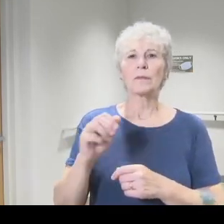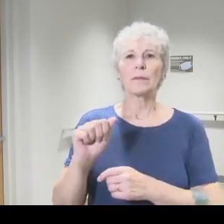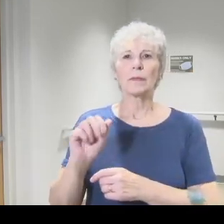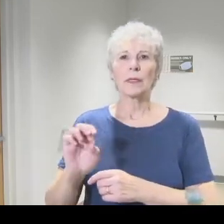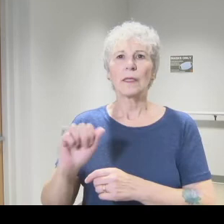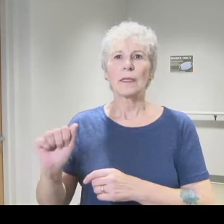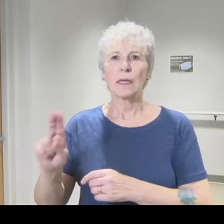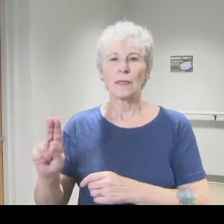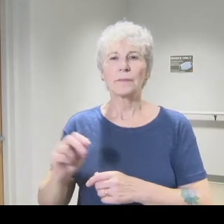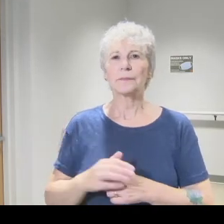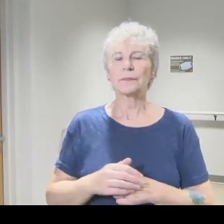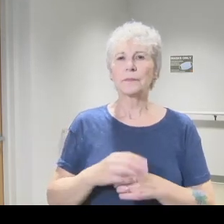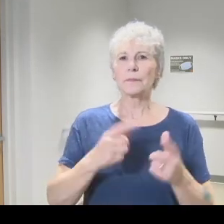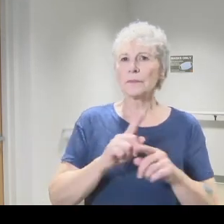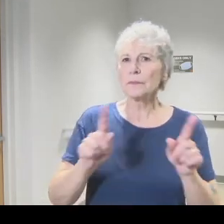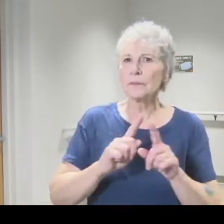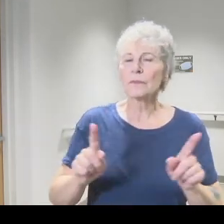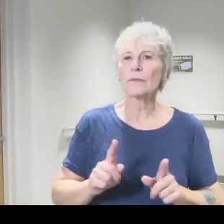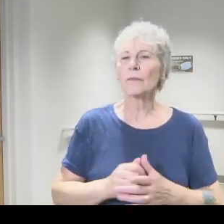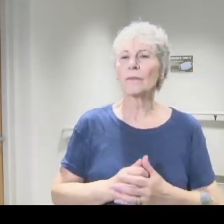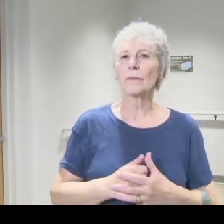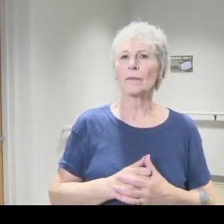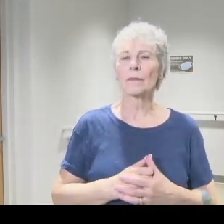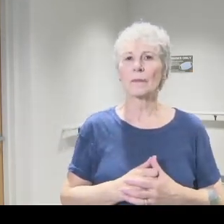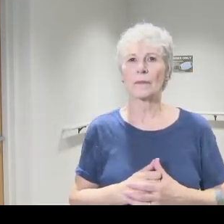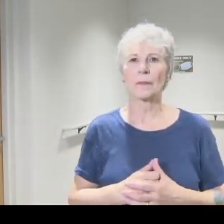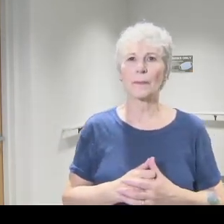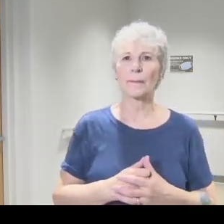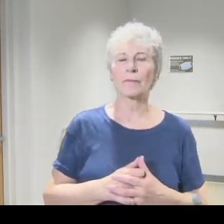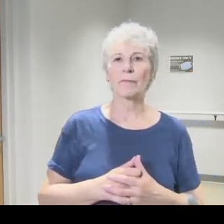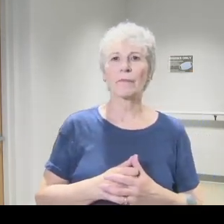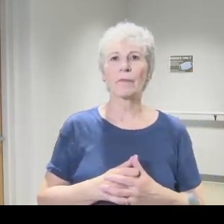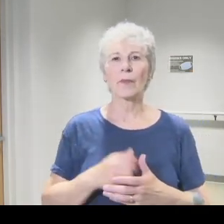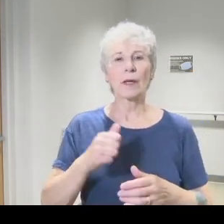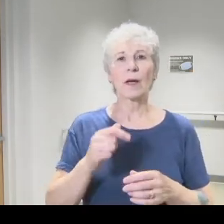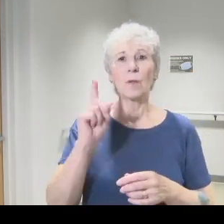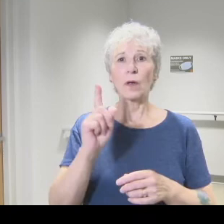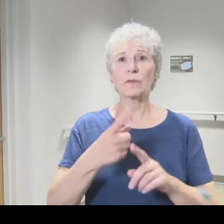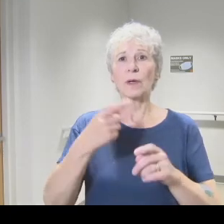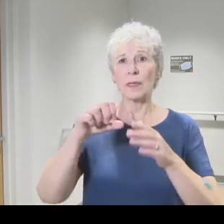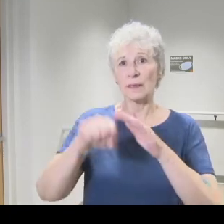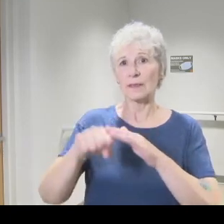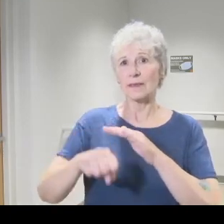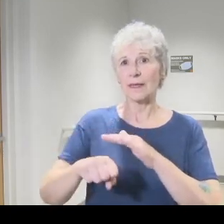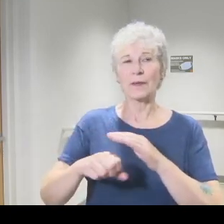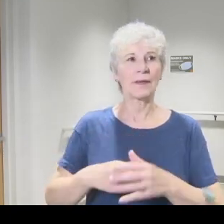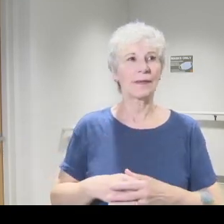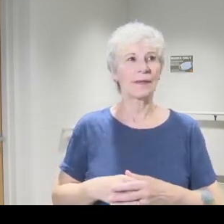eh, eh. What's the difference? Well, yeah, one's from the south. It's a southern. No.